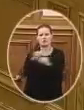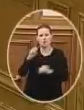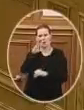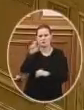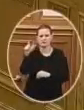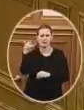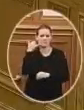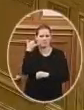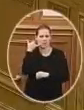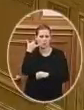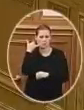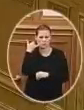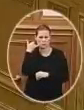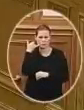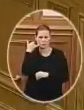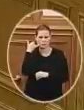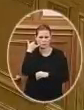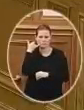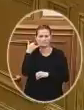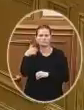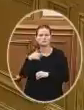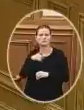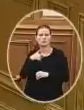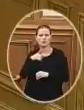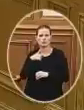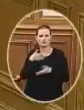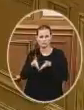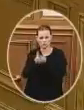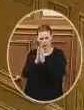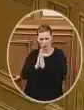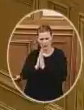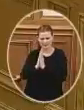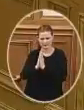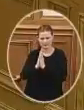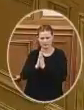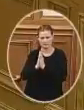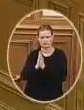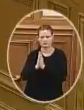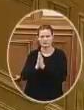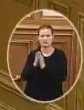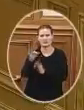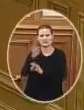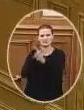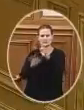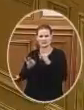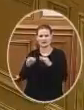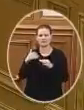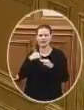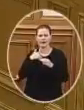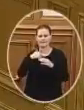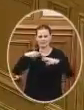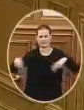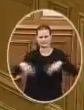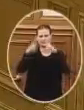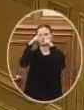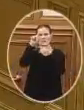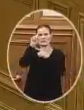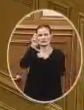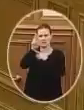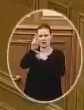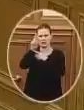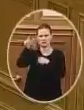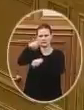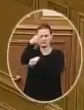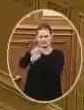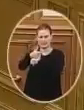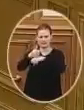as a result of that, we've put in requests, and it'll be happening that instead of just having a mobile tower that will be brought in, they're putting an extra tower here